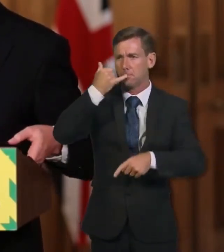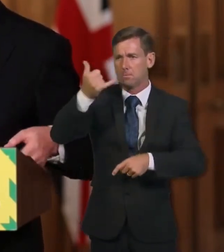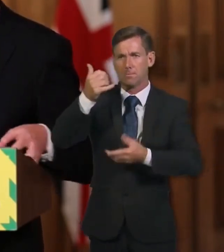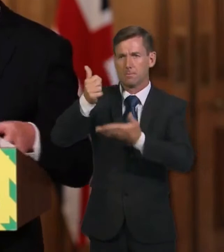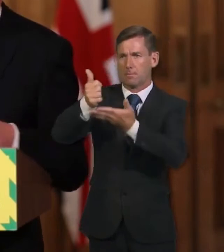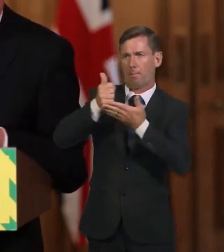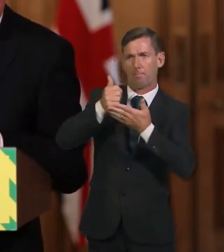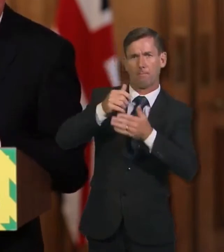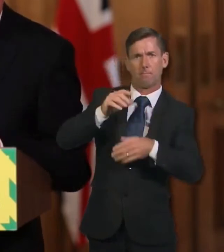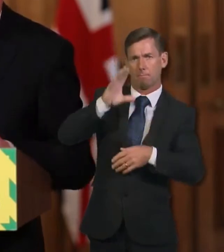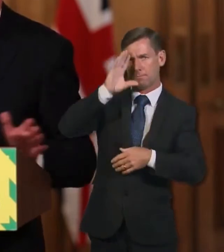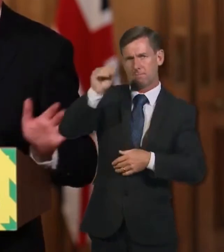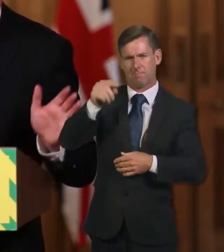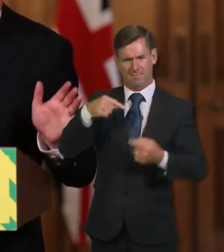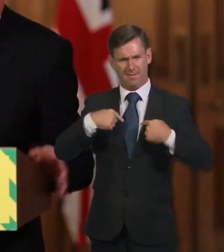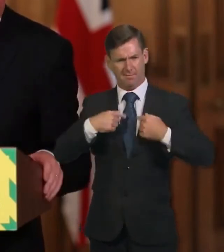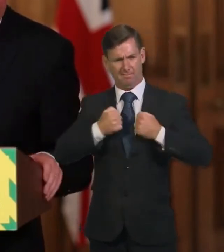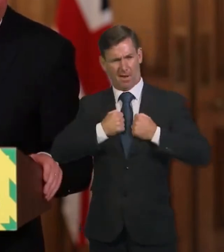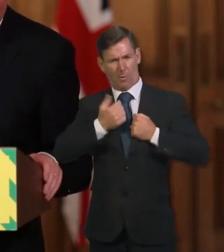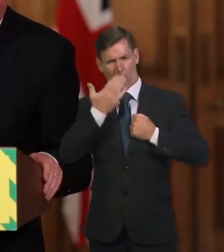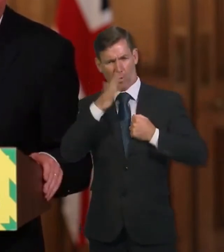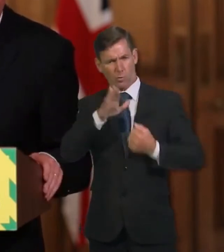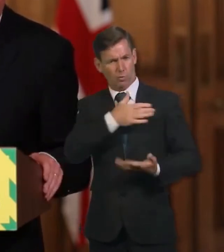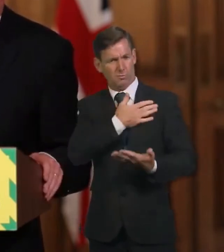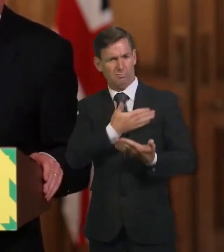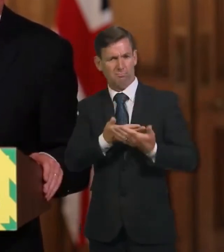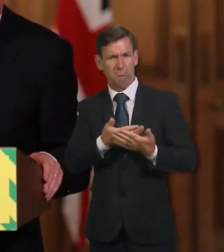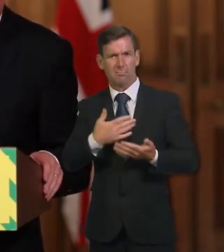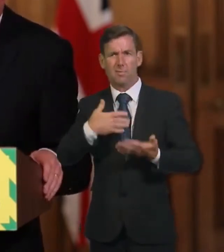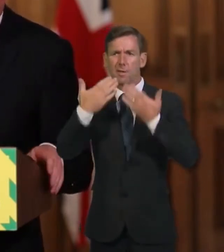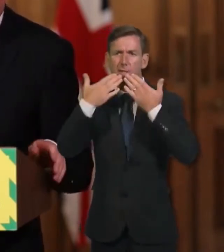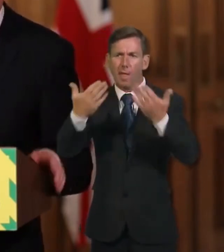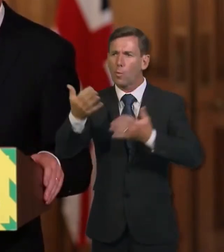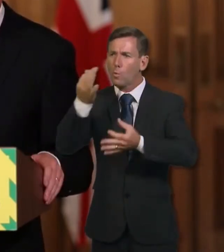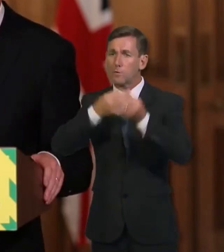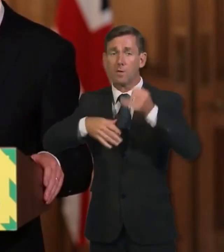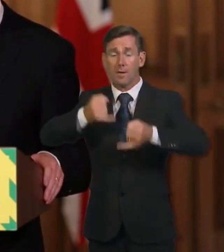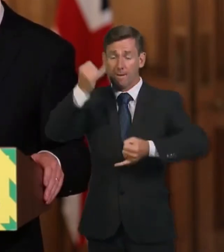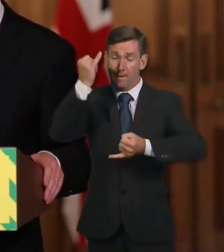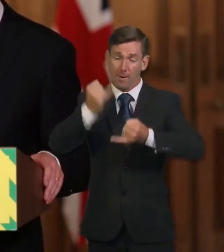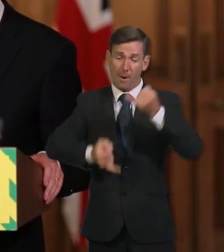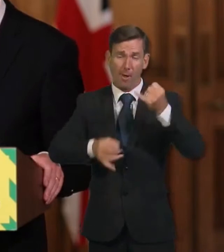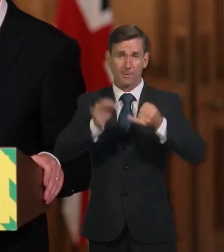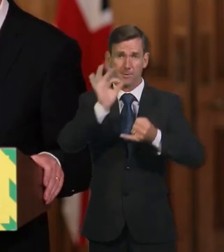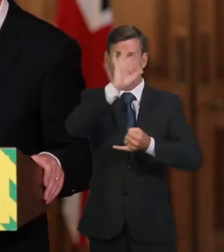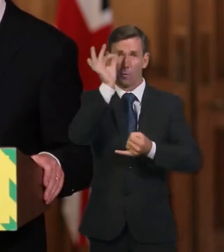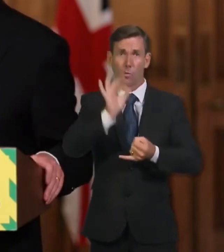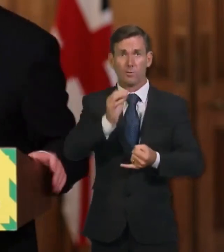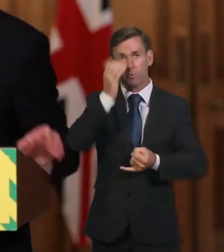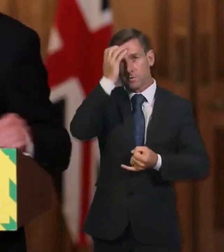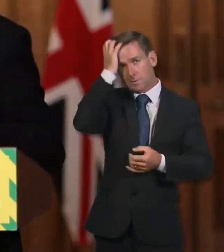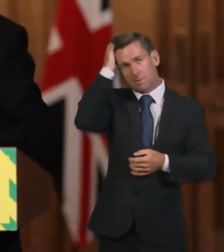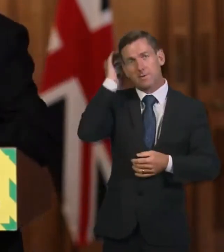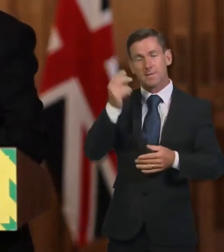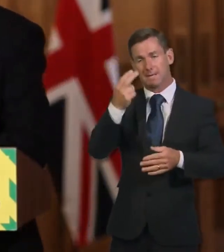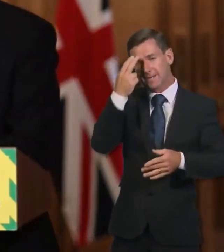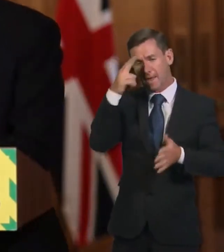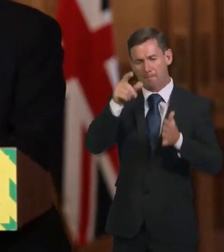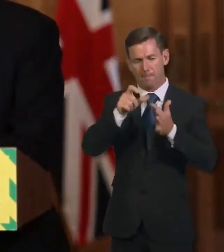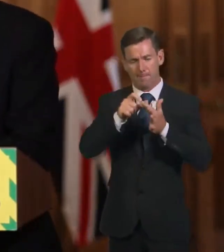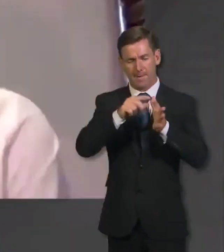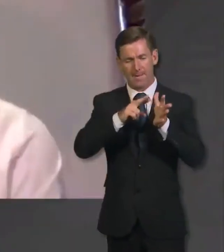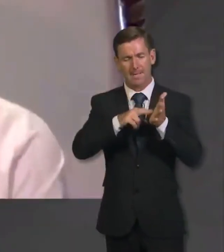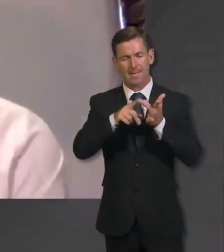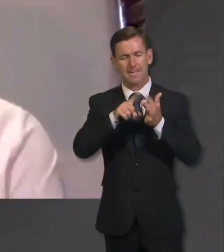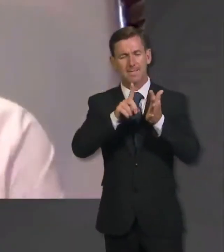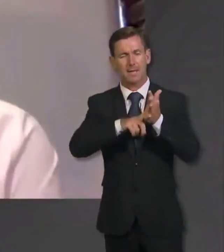So thanks for those questions. Finally, we're on to Daniel Binns from the Metro. Daniel.